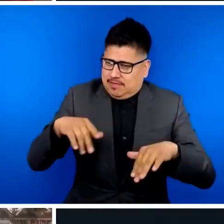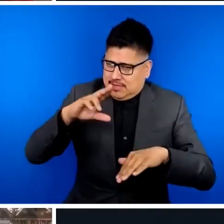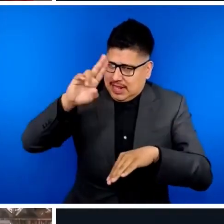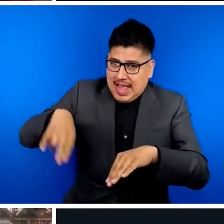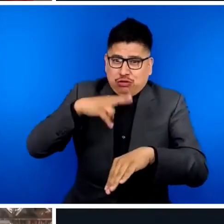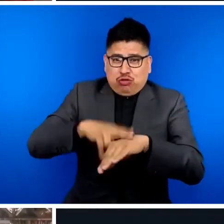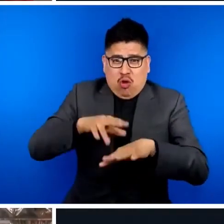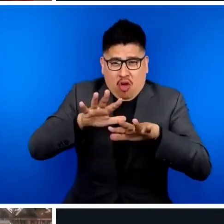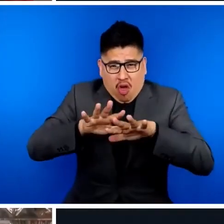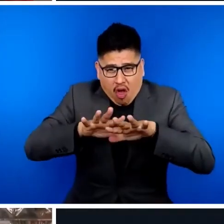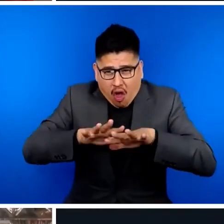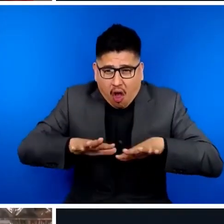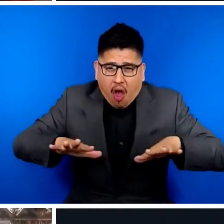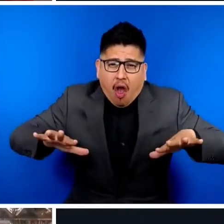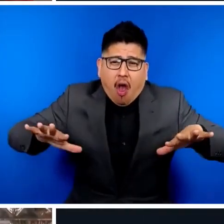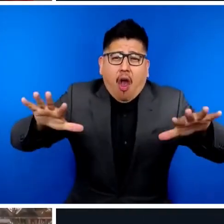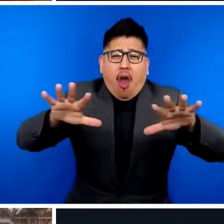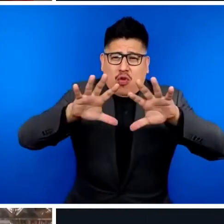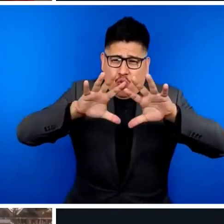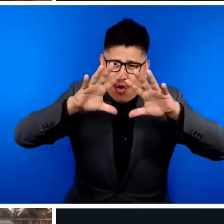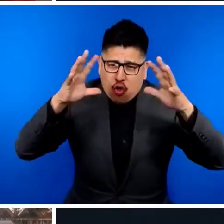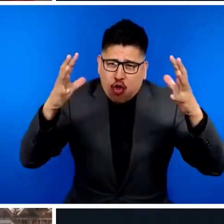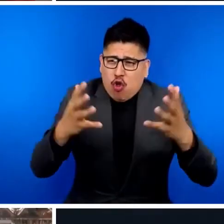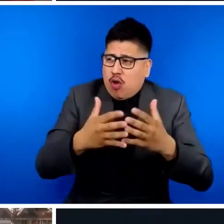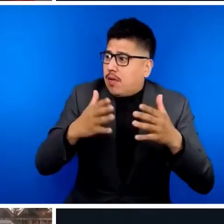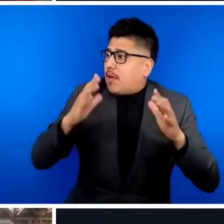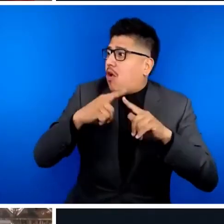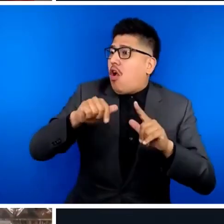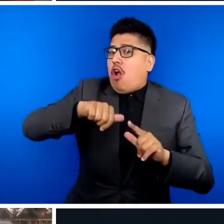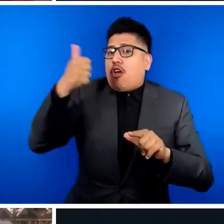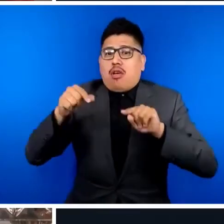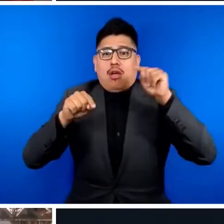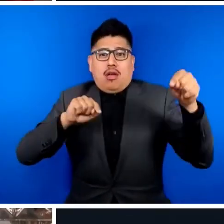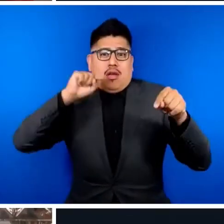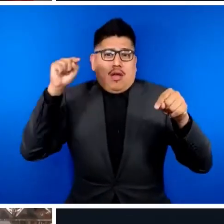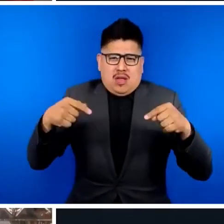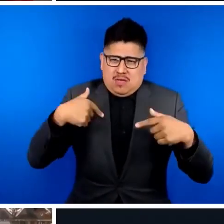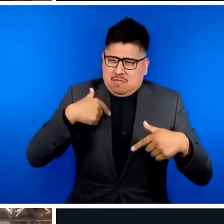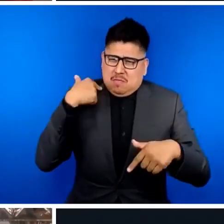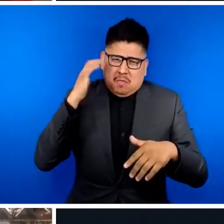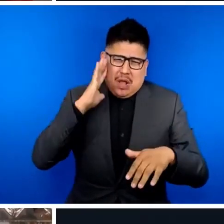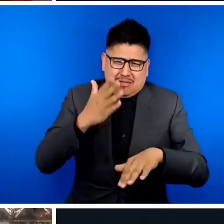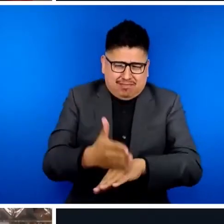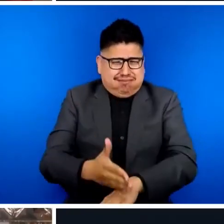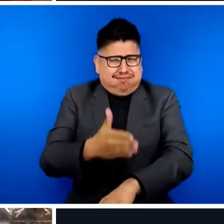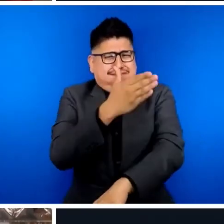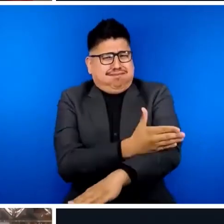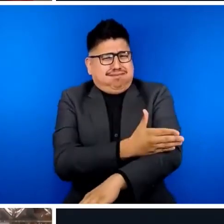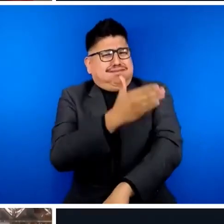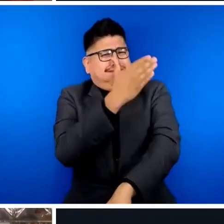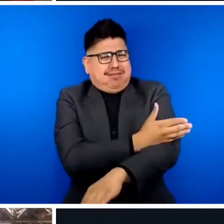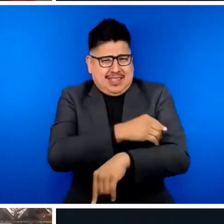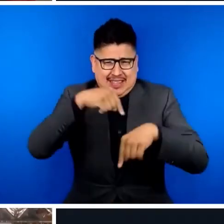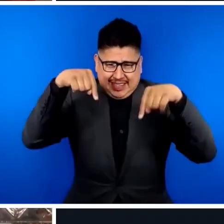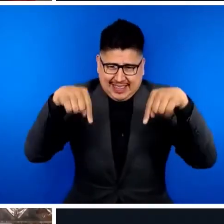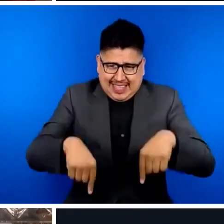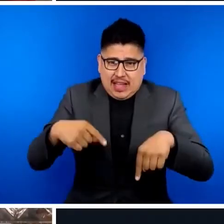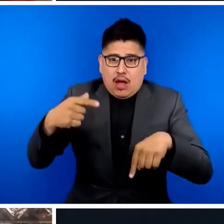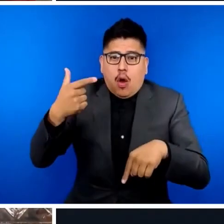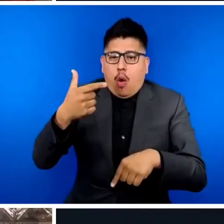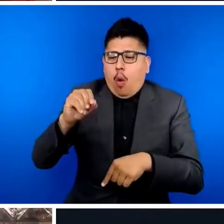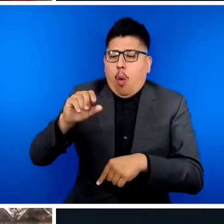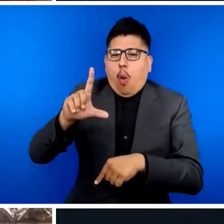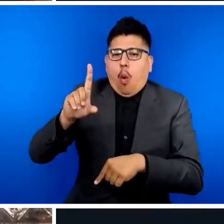And you've seen nothing yet. We're going to do better and better and better. This is the golden age of America.